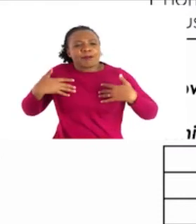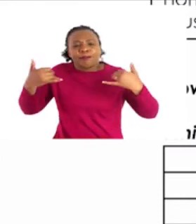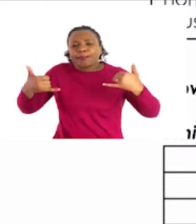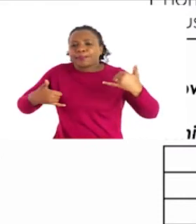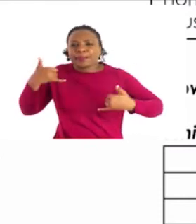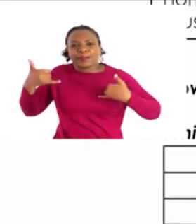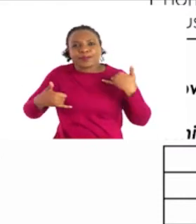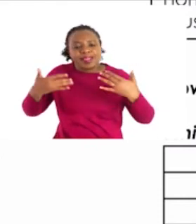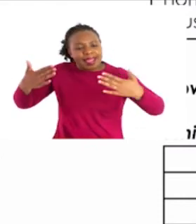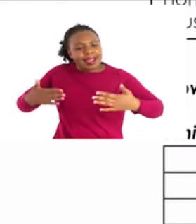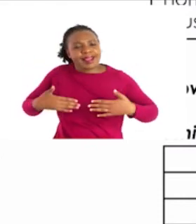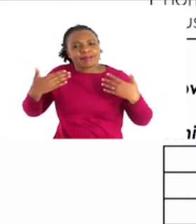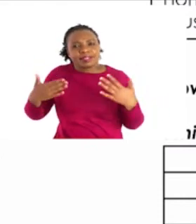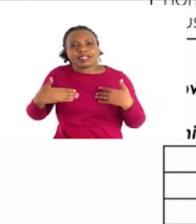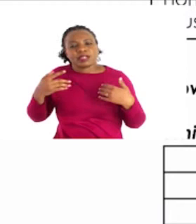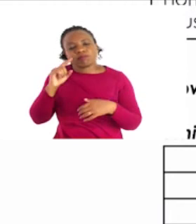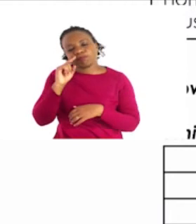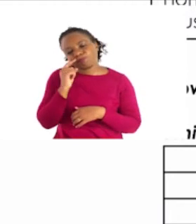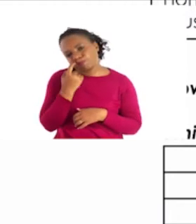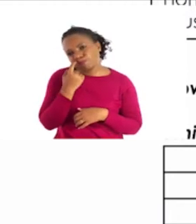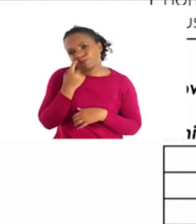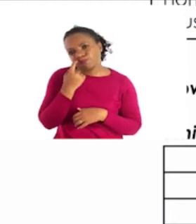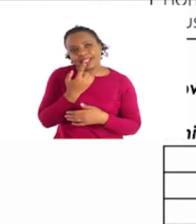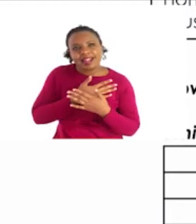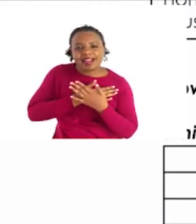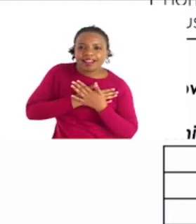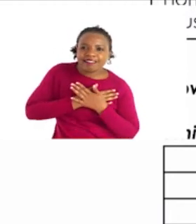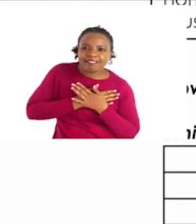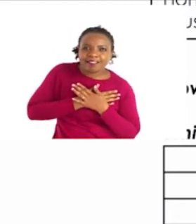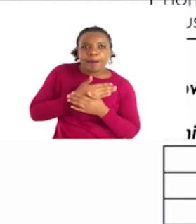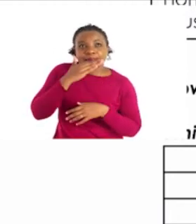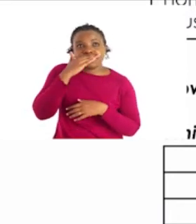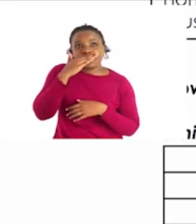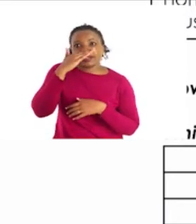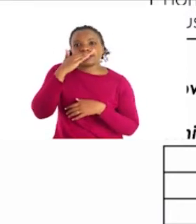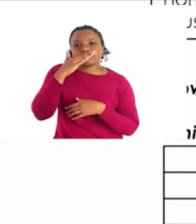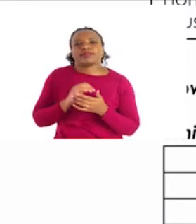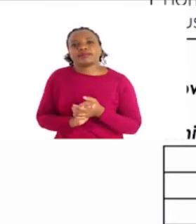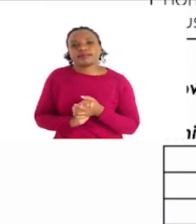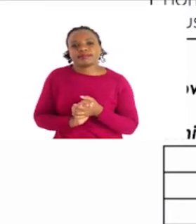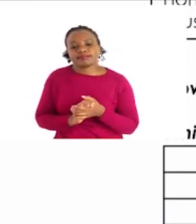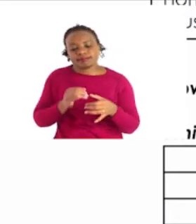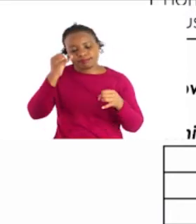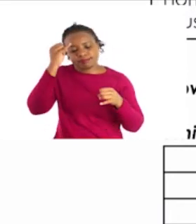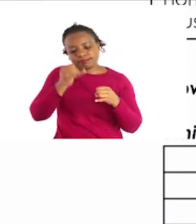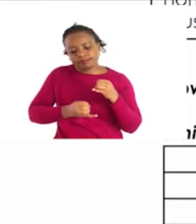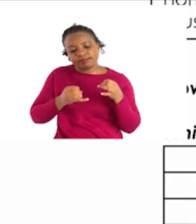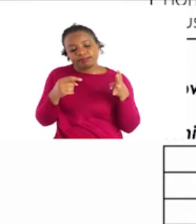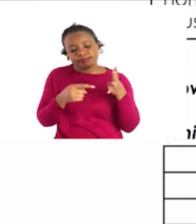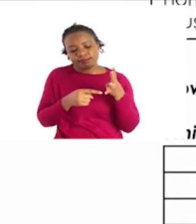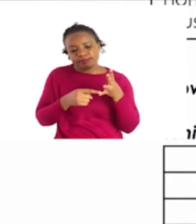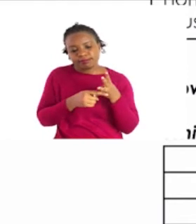excited. Happiness, boredom, love, pride. Moving on to the